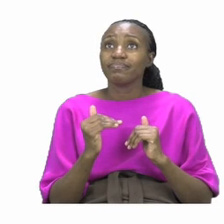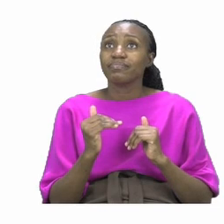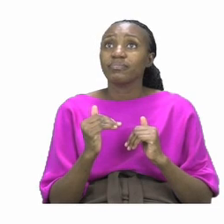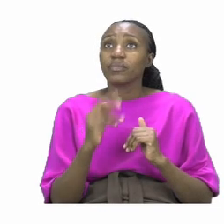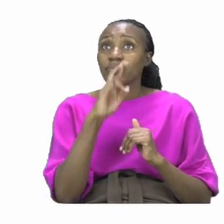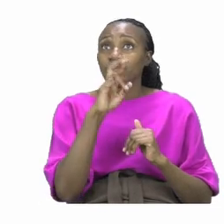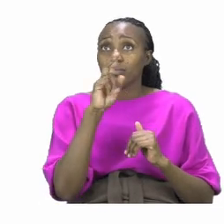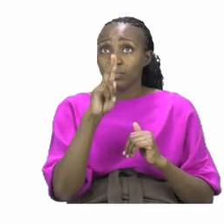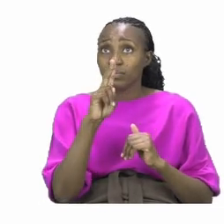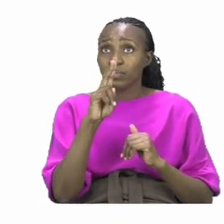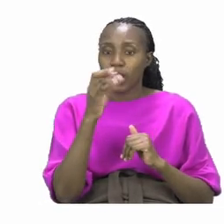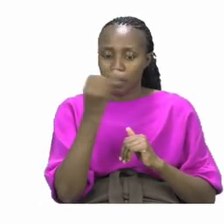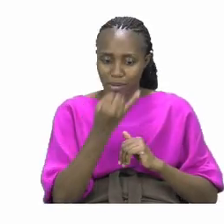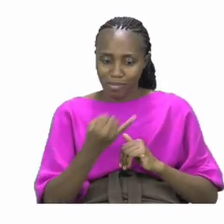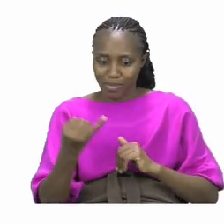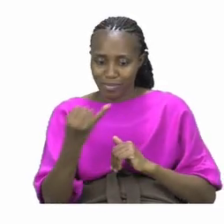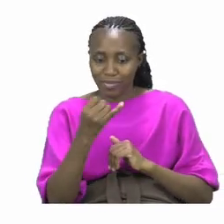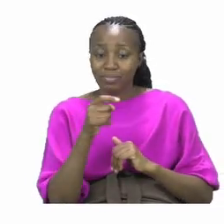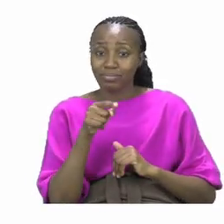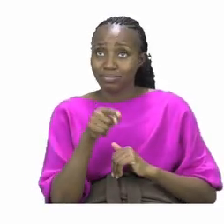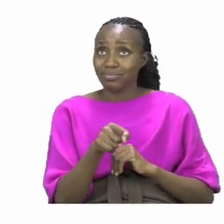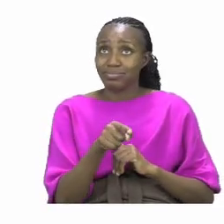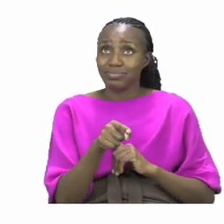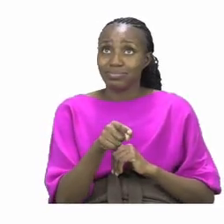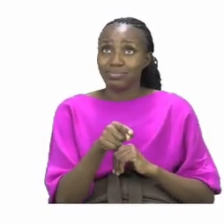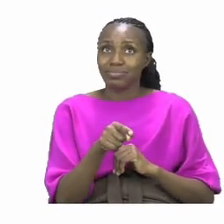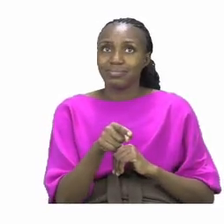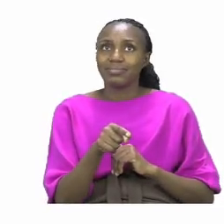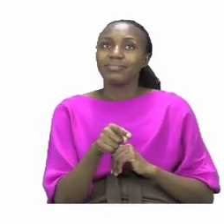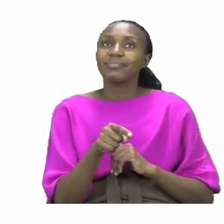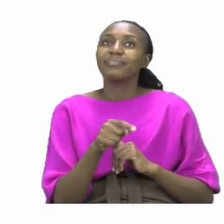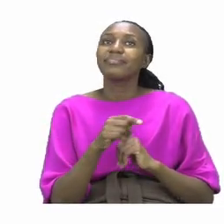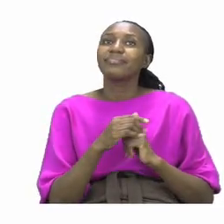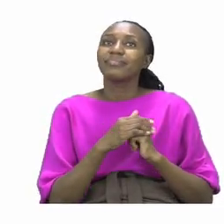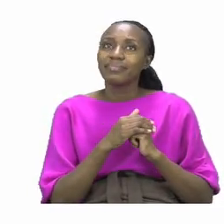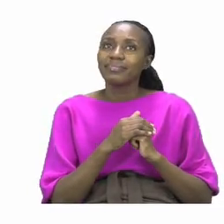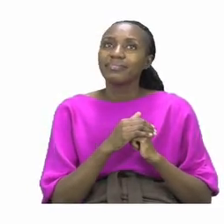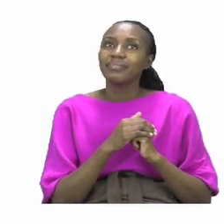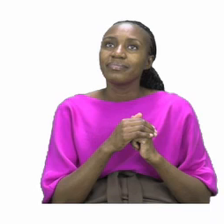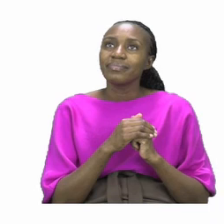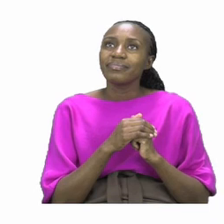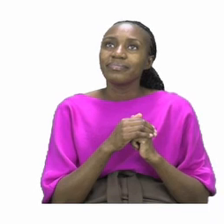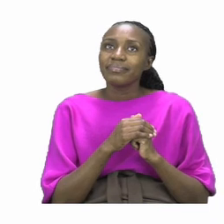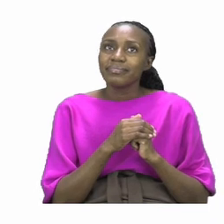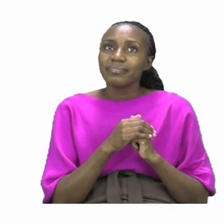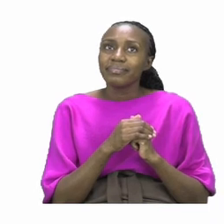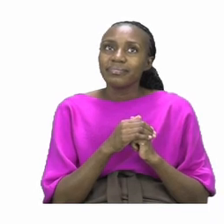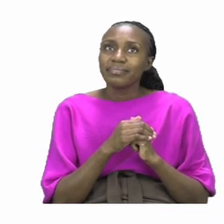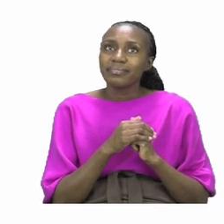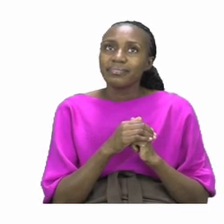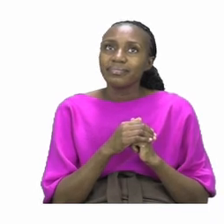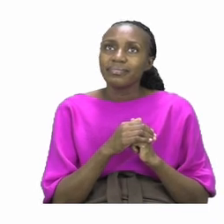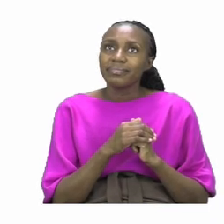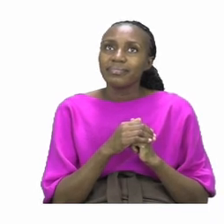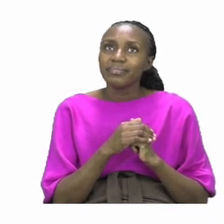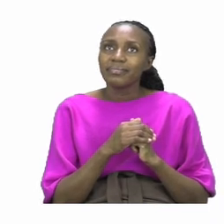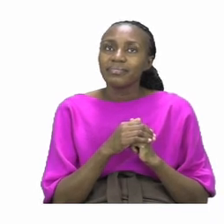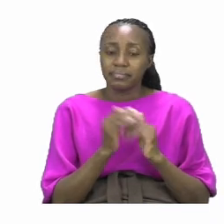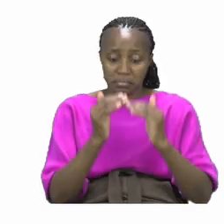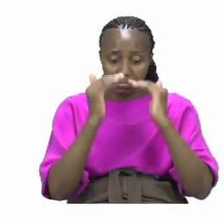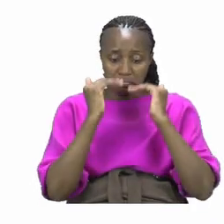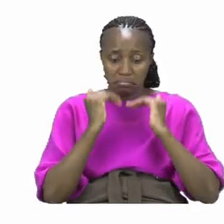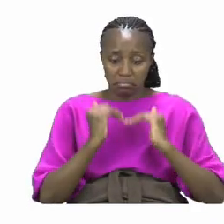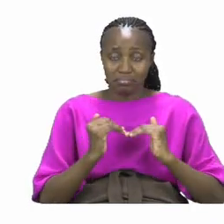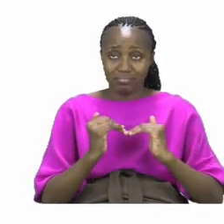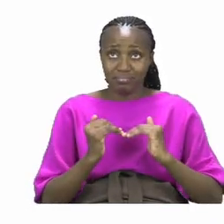coins. So the first coin you have to draw is the $1 coin. Then